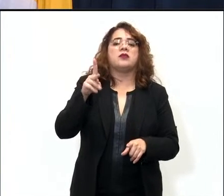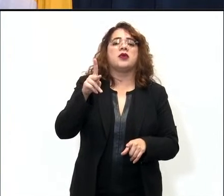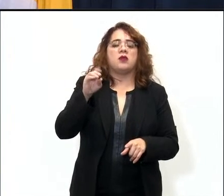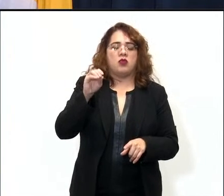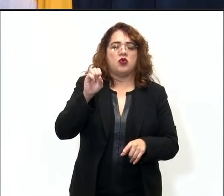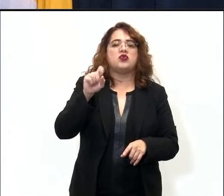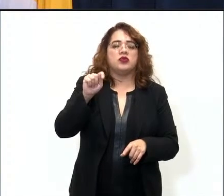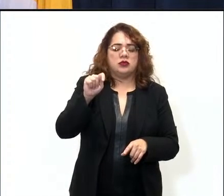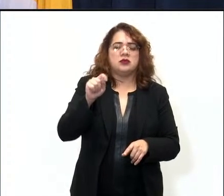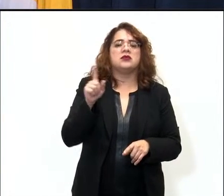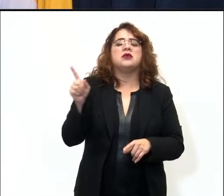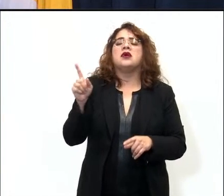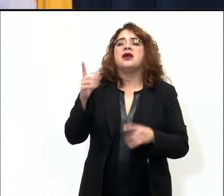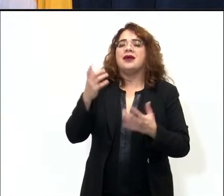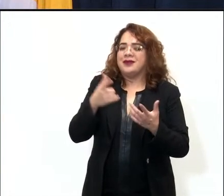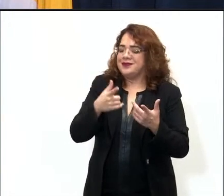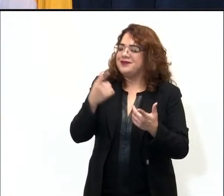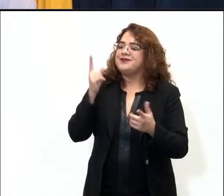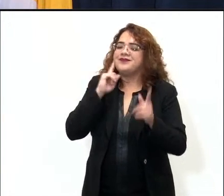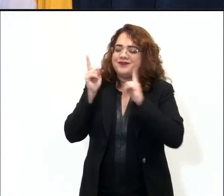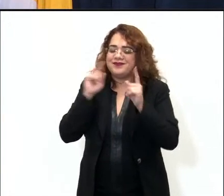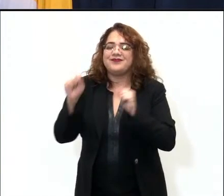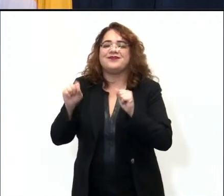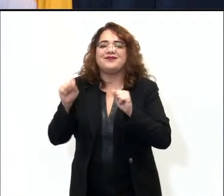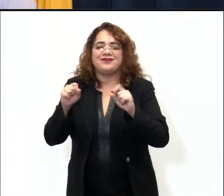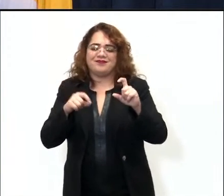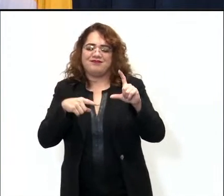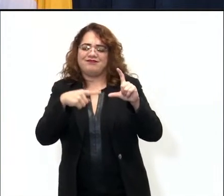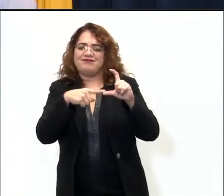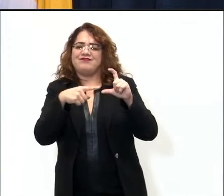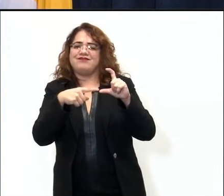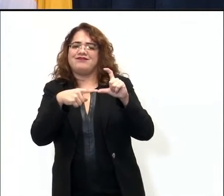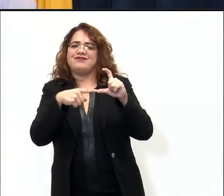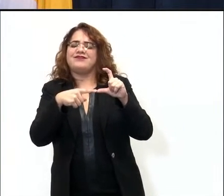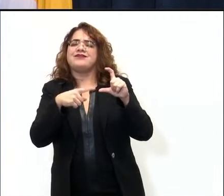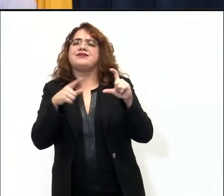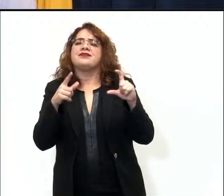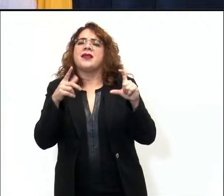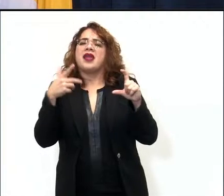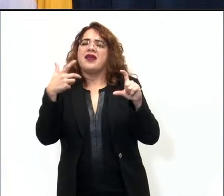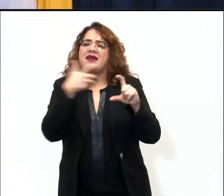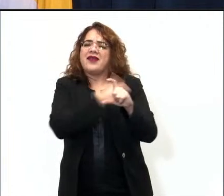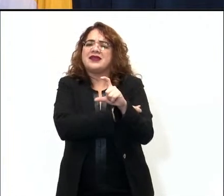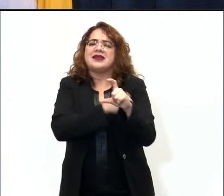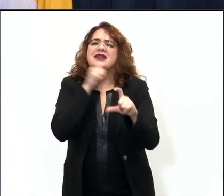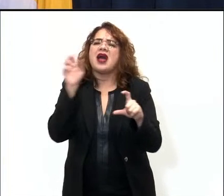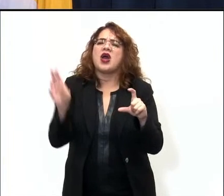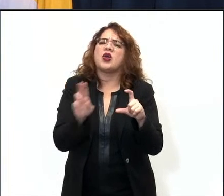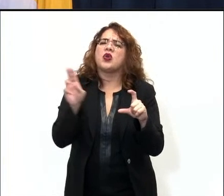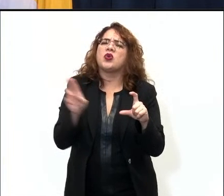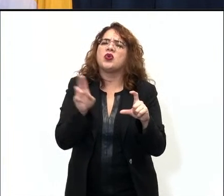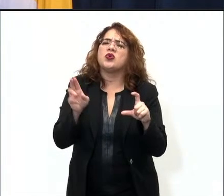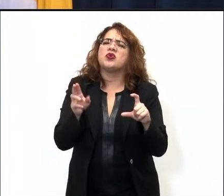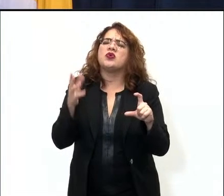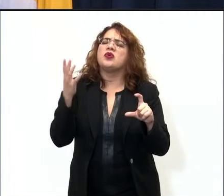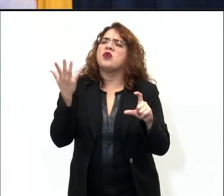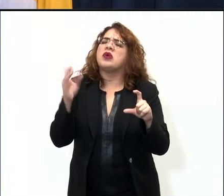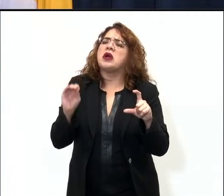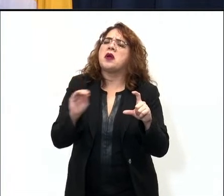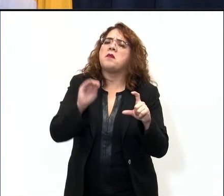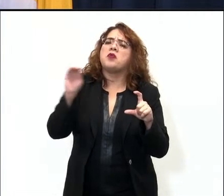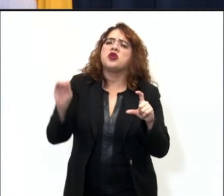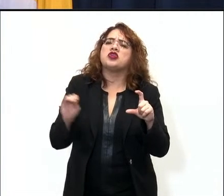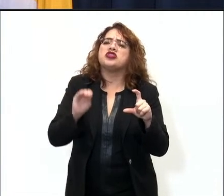vaccine doses not being used or surplus. Can you give us a little better idea number-wise just on the percentage